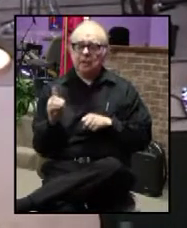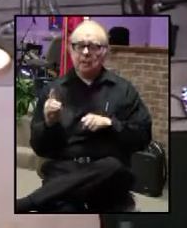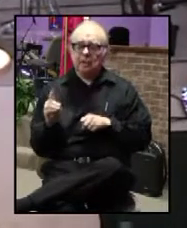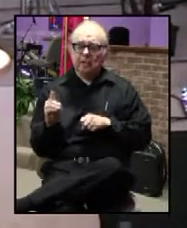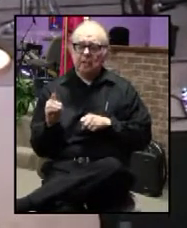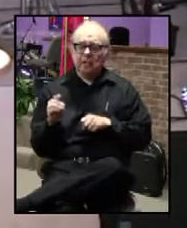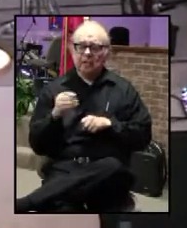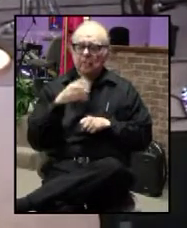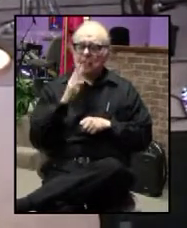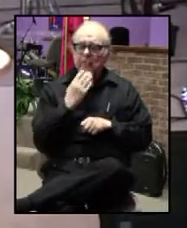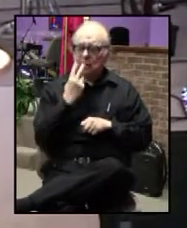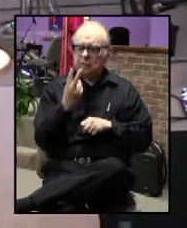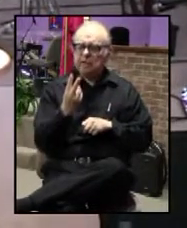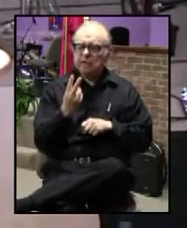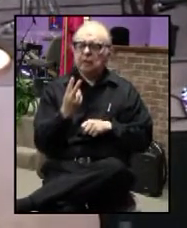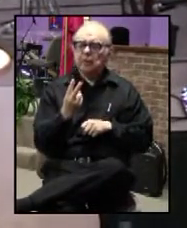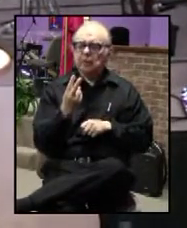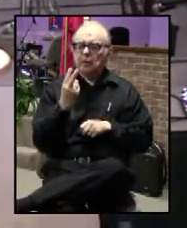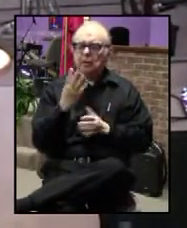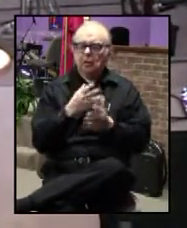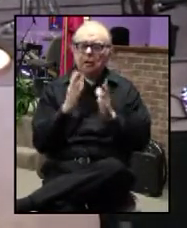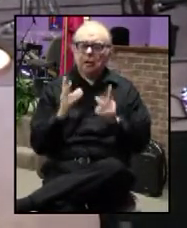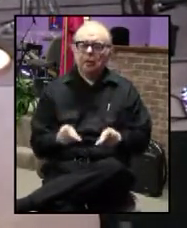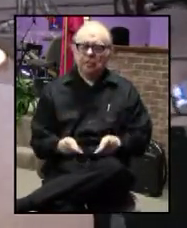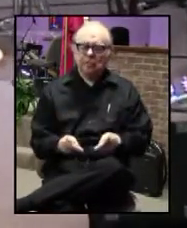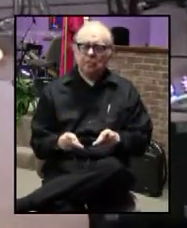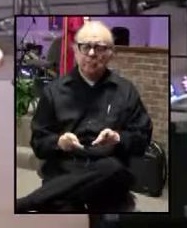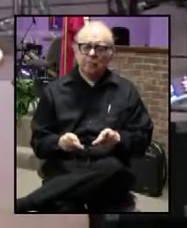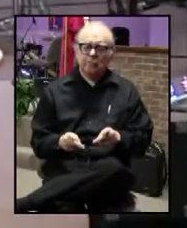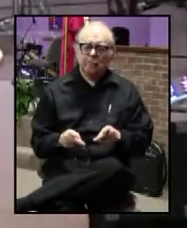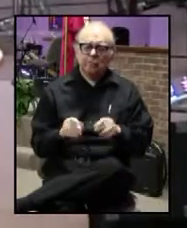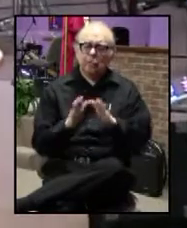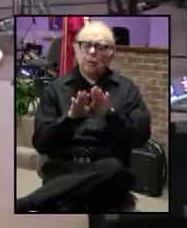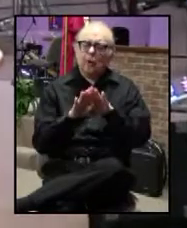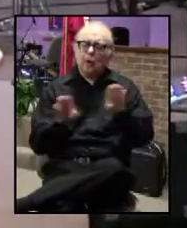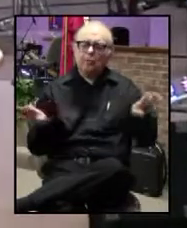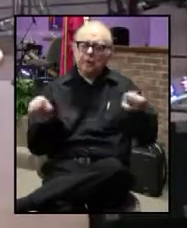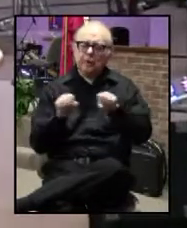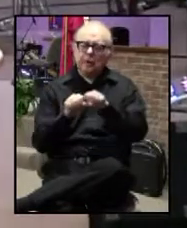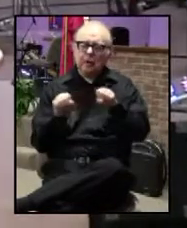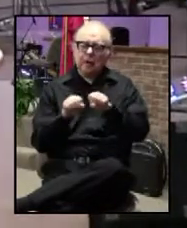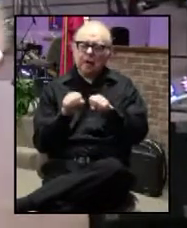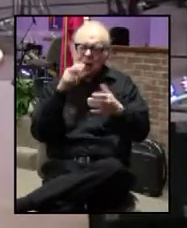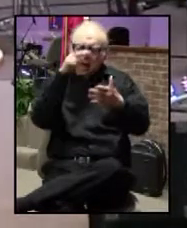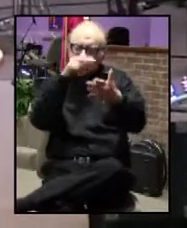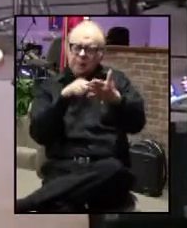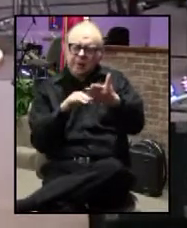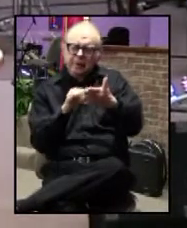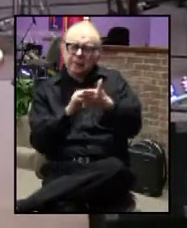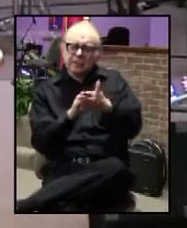And he is looking for someone to unroll that scroll and read it.